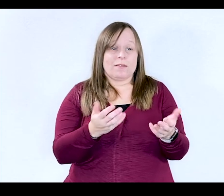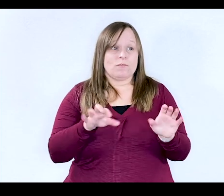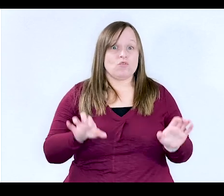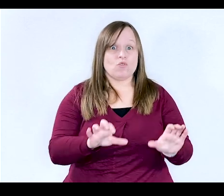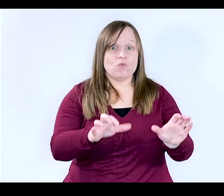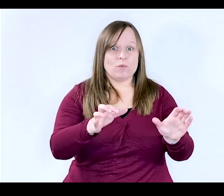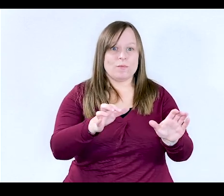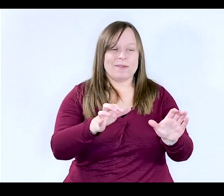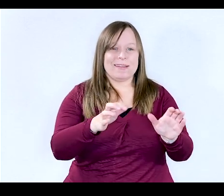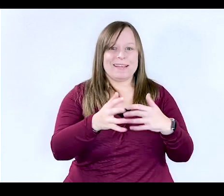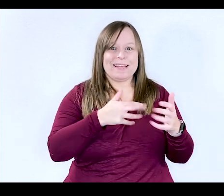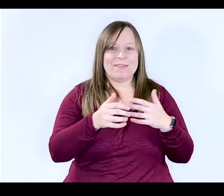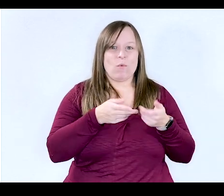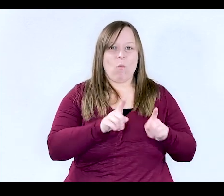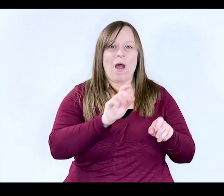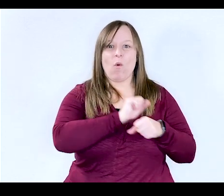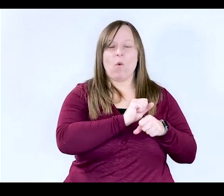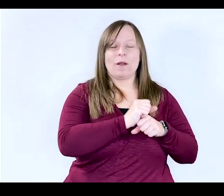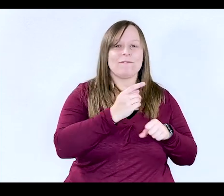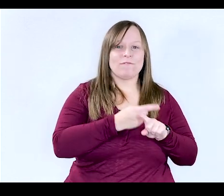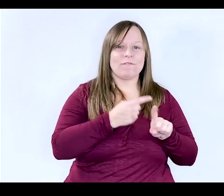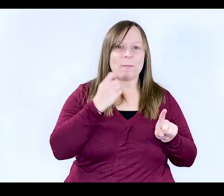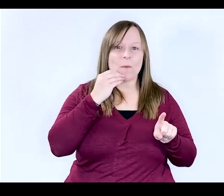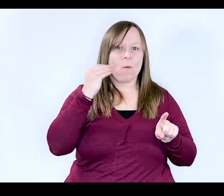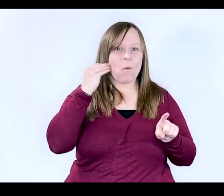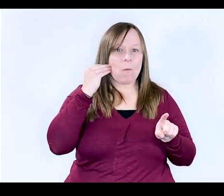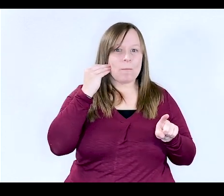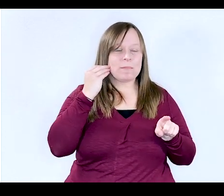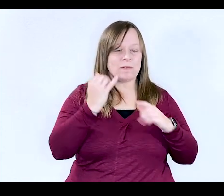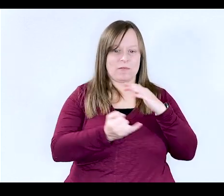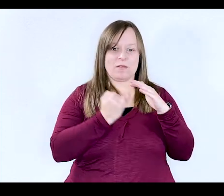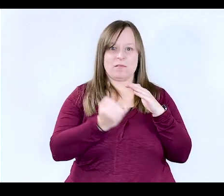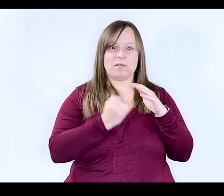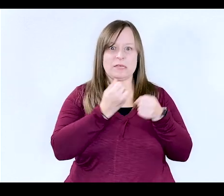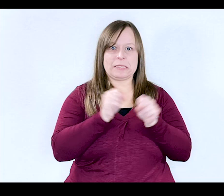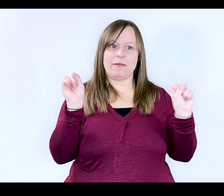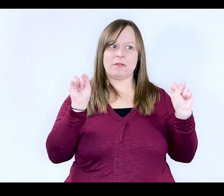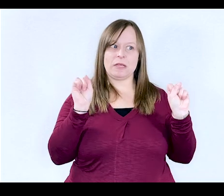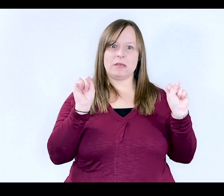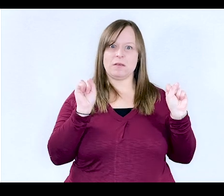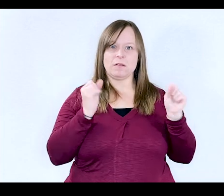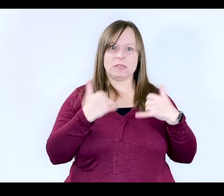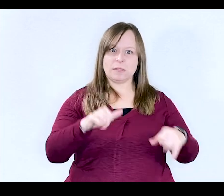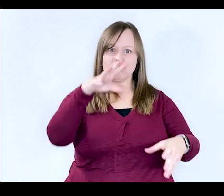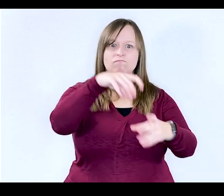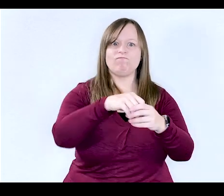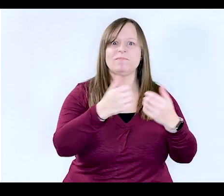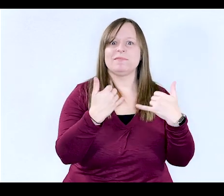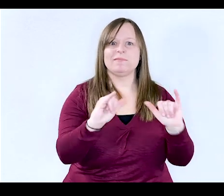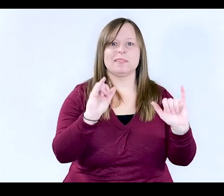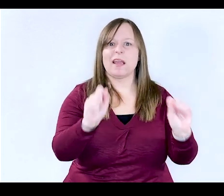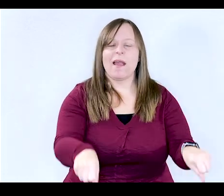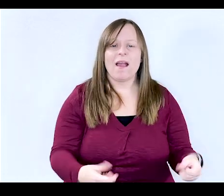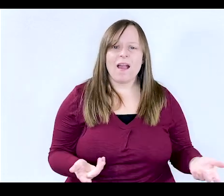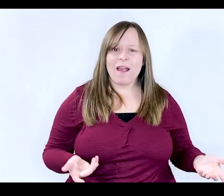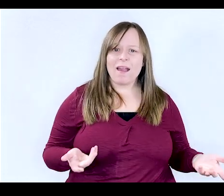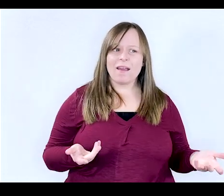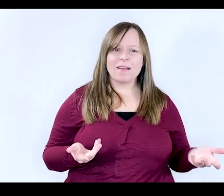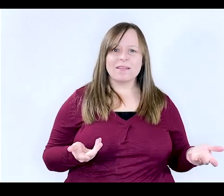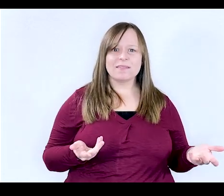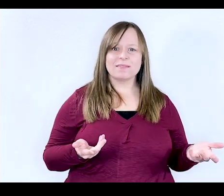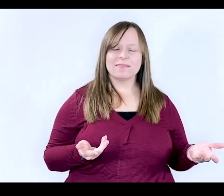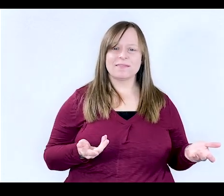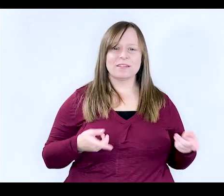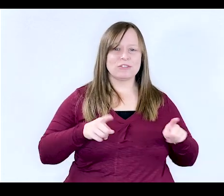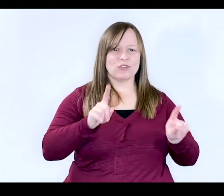actions that they can take even while working from home, even while being home and safely socially distanced from others around